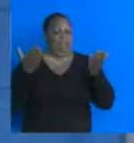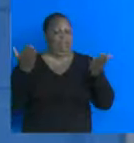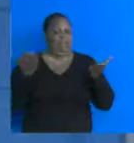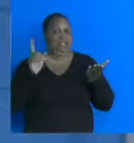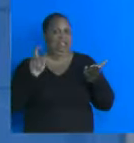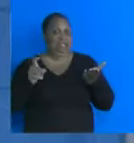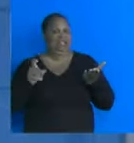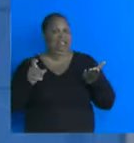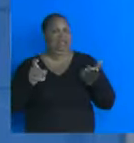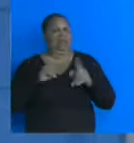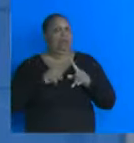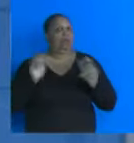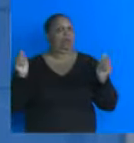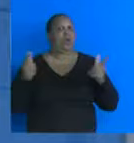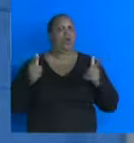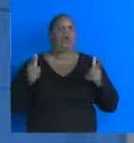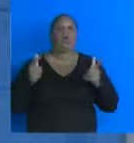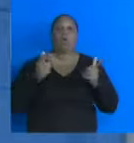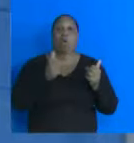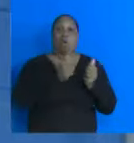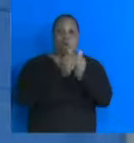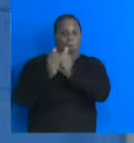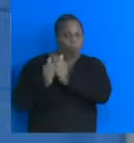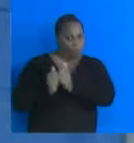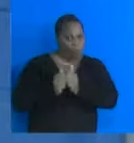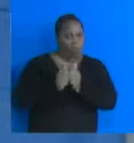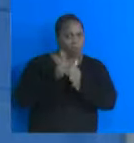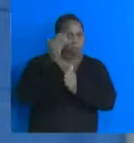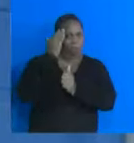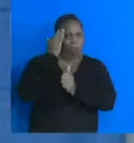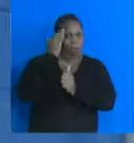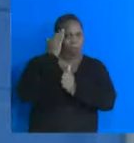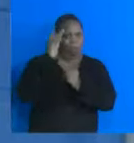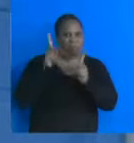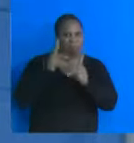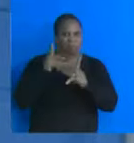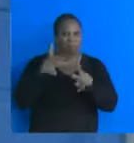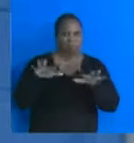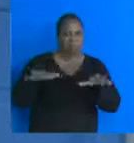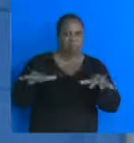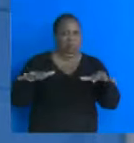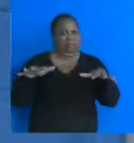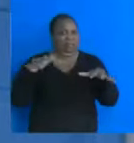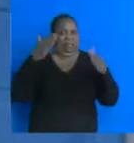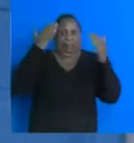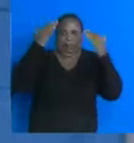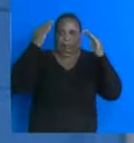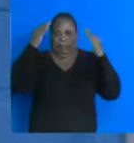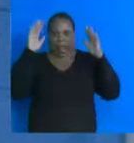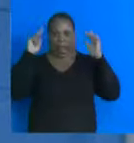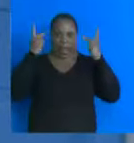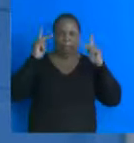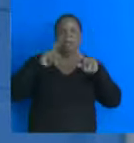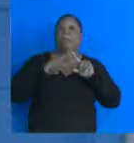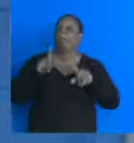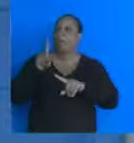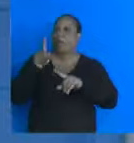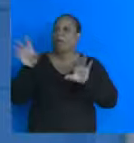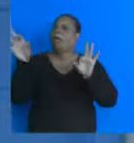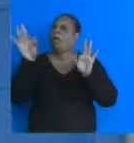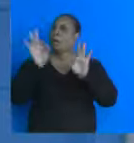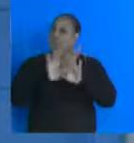are all in this together. We know that our people are feeling unsettled and uncertain, but it's critical to